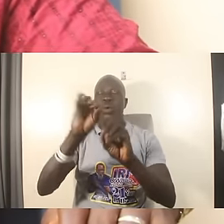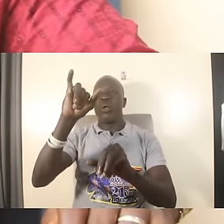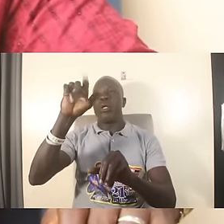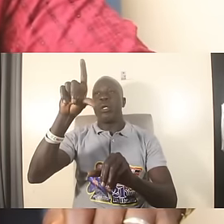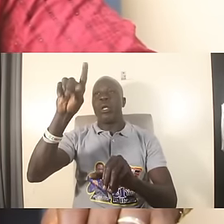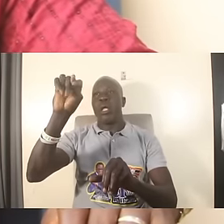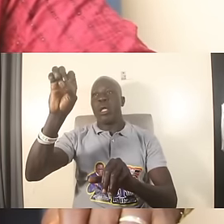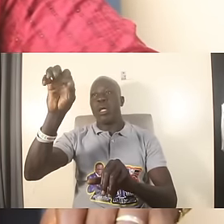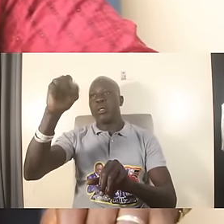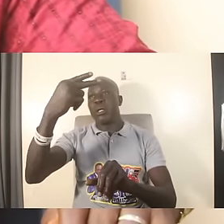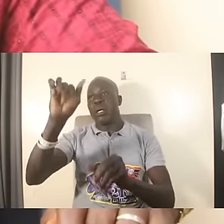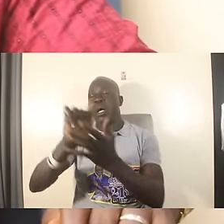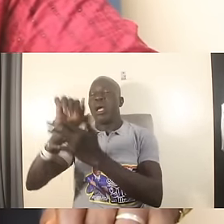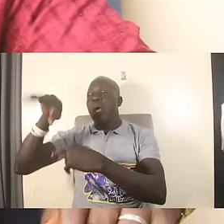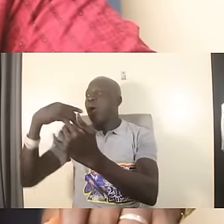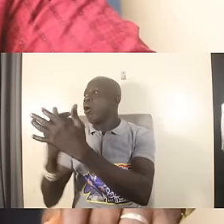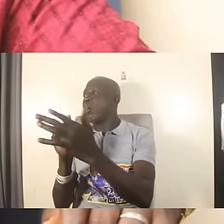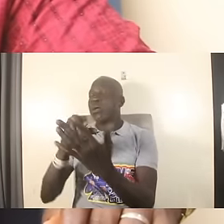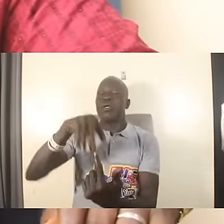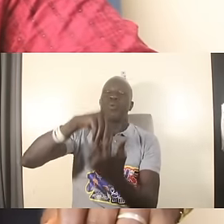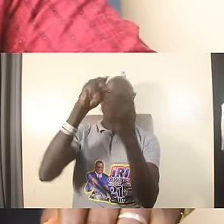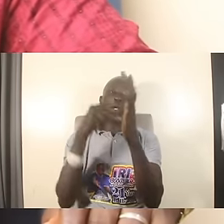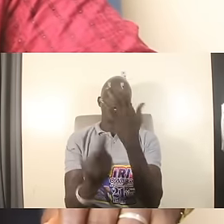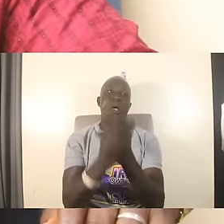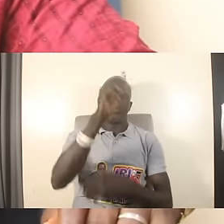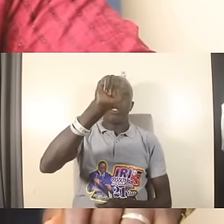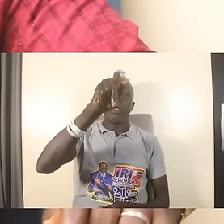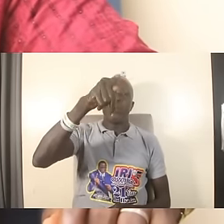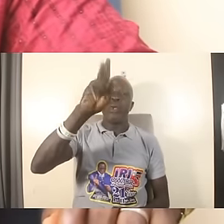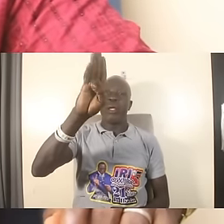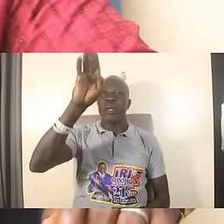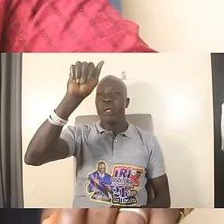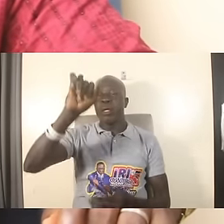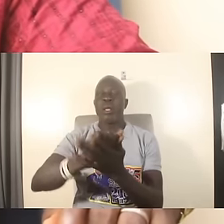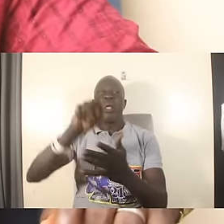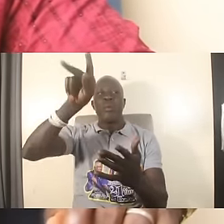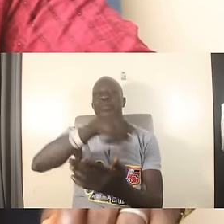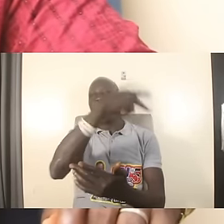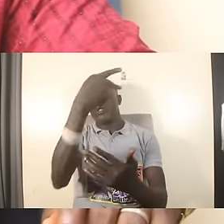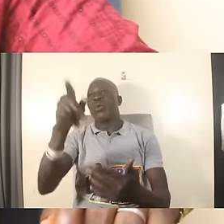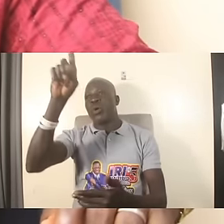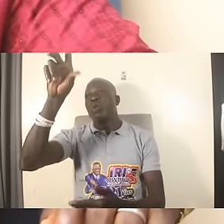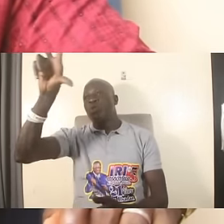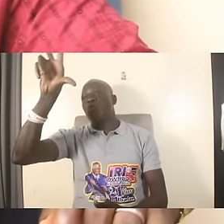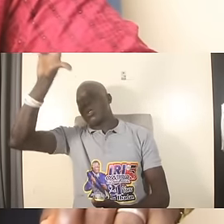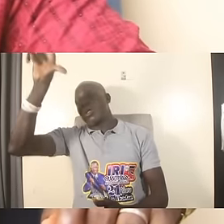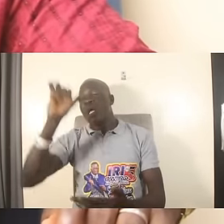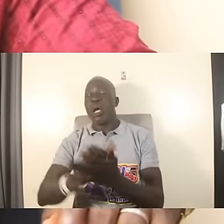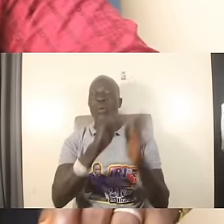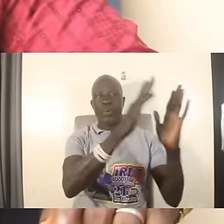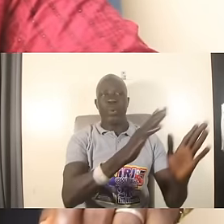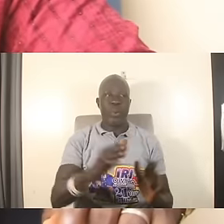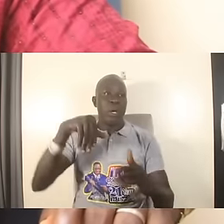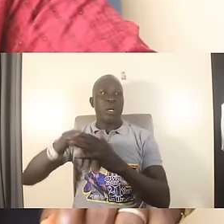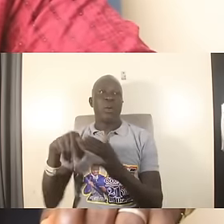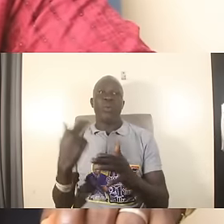I can share. Ne, special. I will program by. Program like I put a 1, 2, 3. Port Harcourt 1, 2, 3. And Mona Sile. We